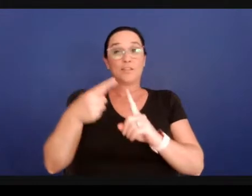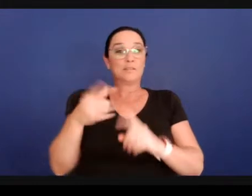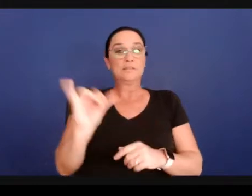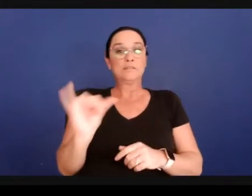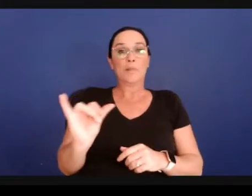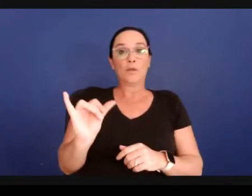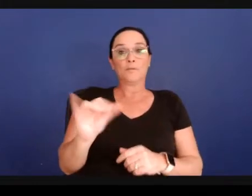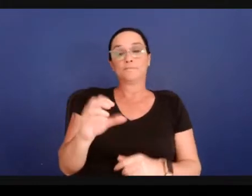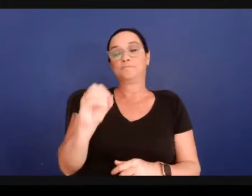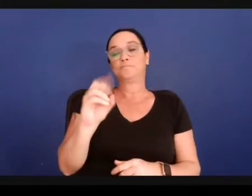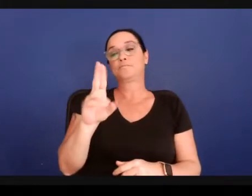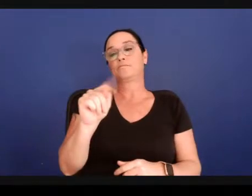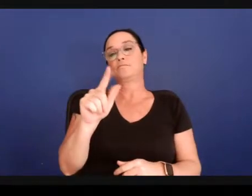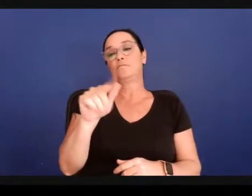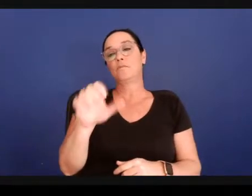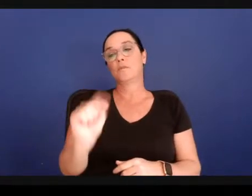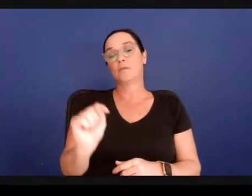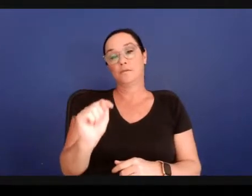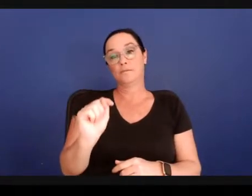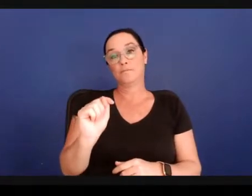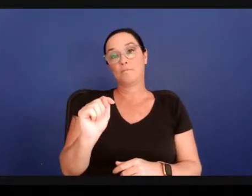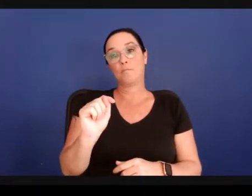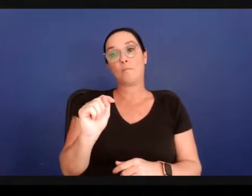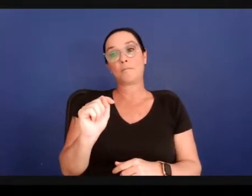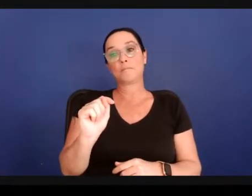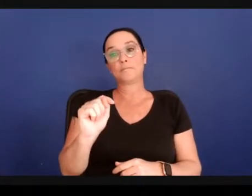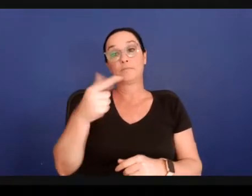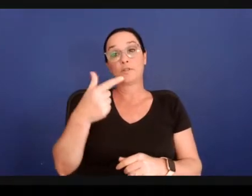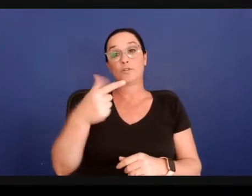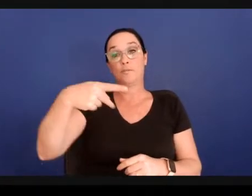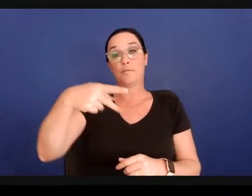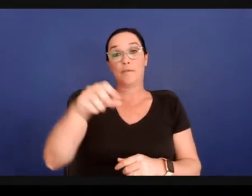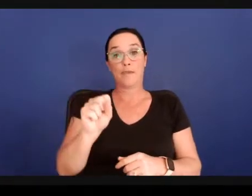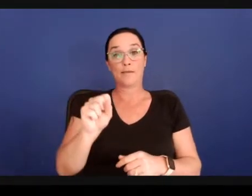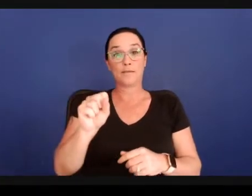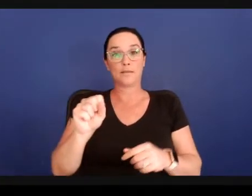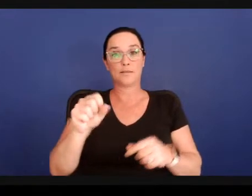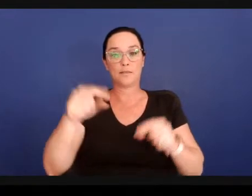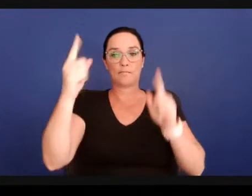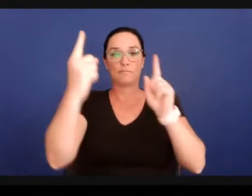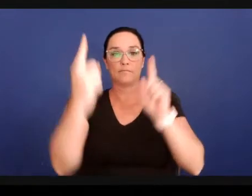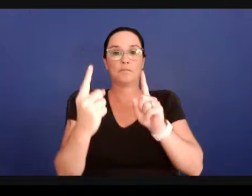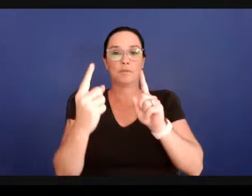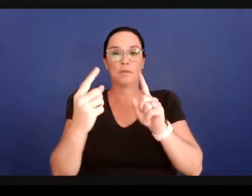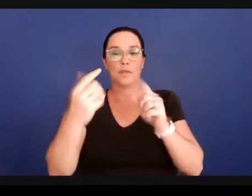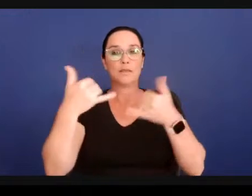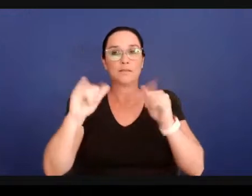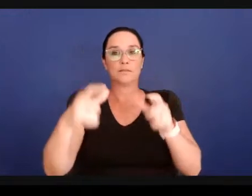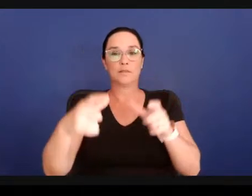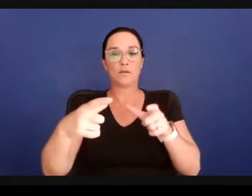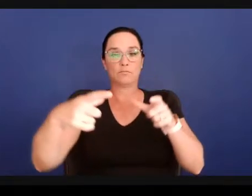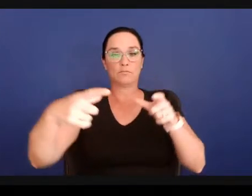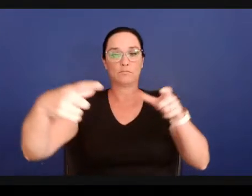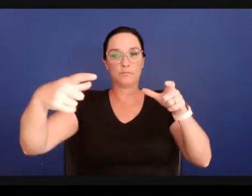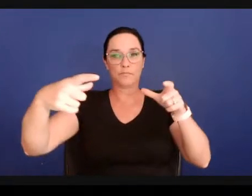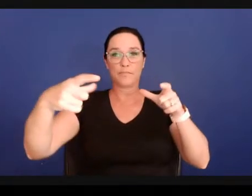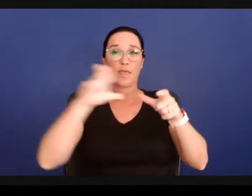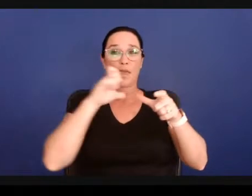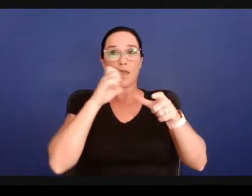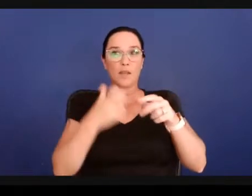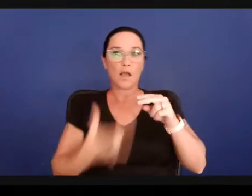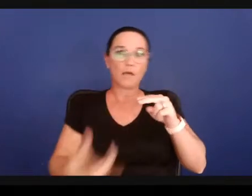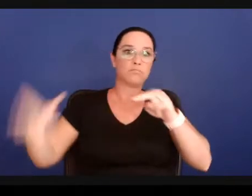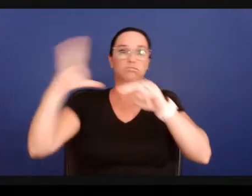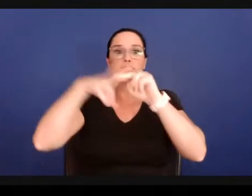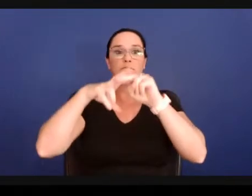station GPS, where it's still rising here. Not incredibly fast. I had actually